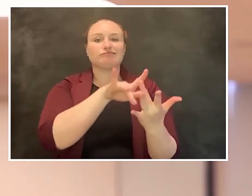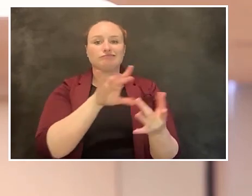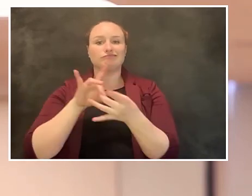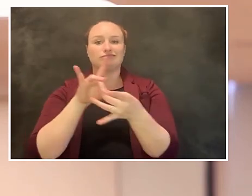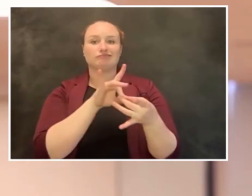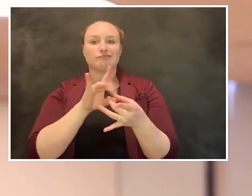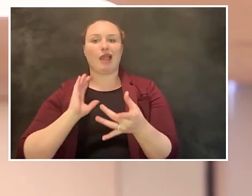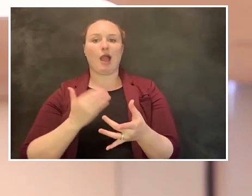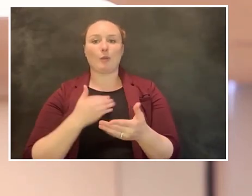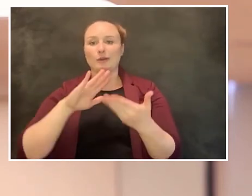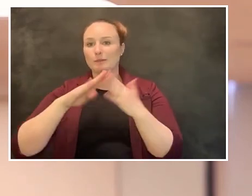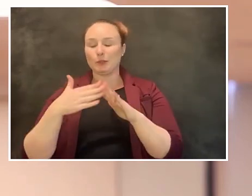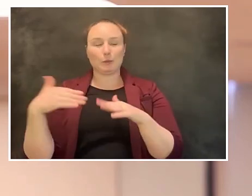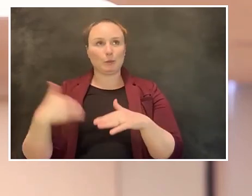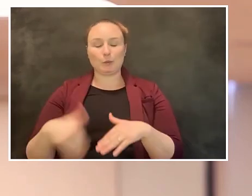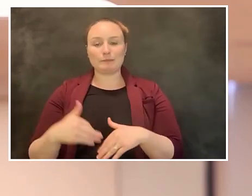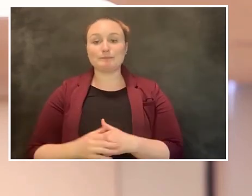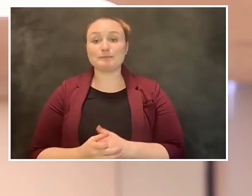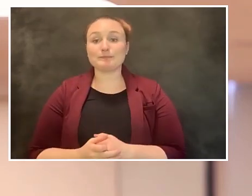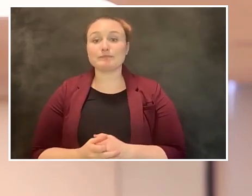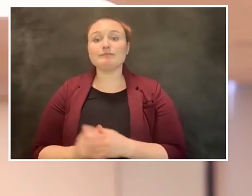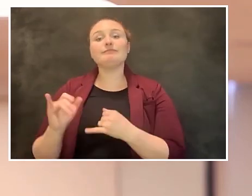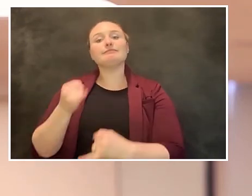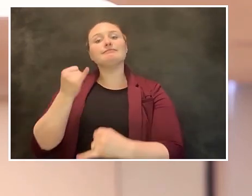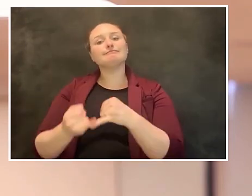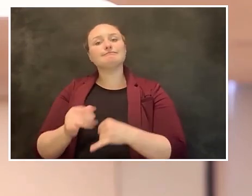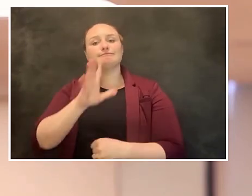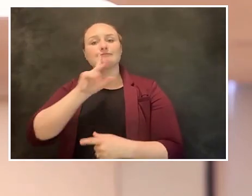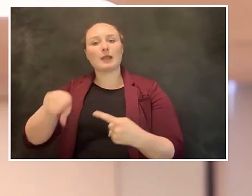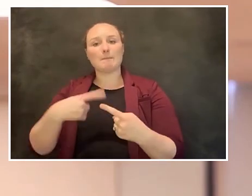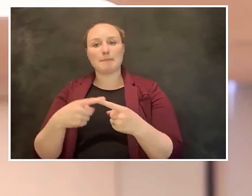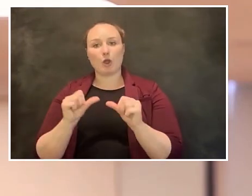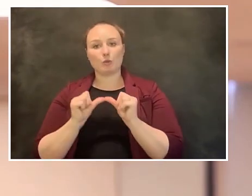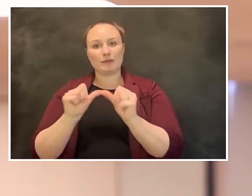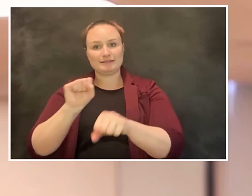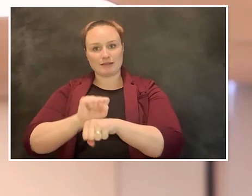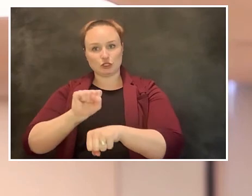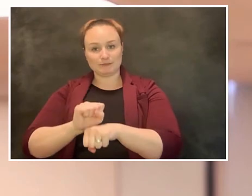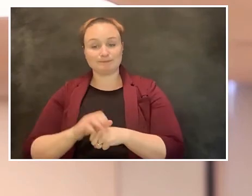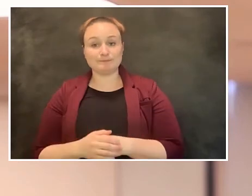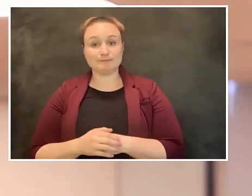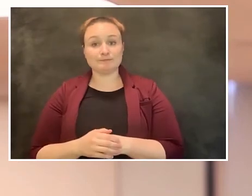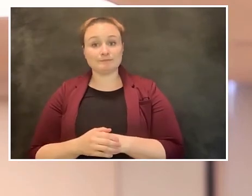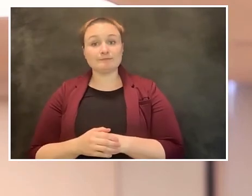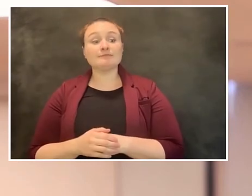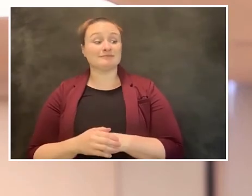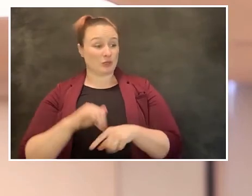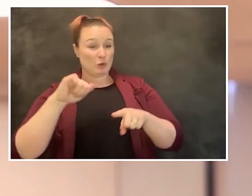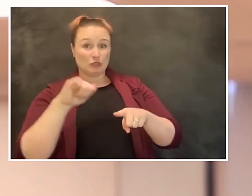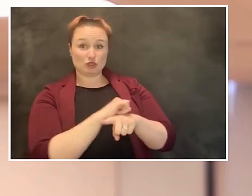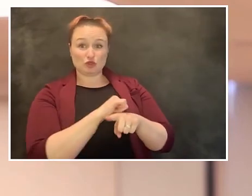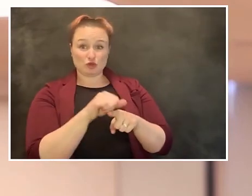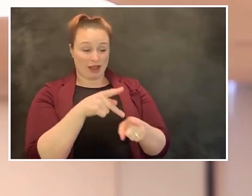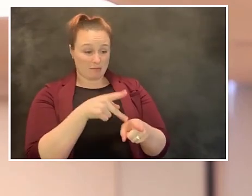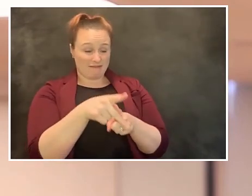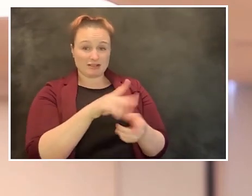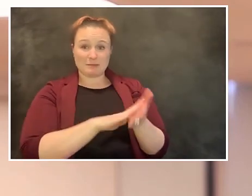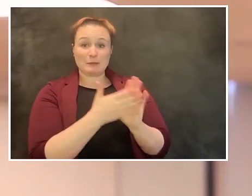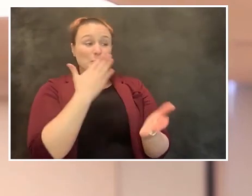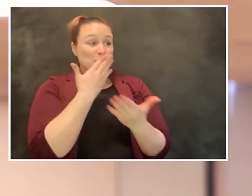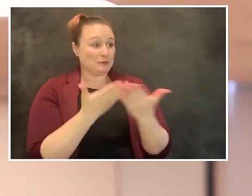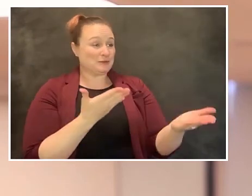before. Finally, let's talk about retention. Along with training professionals to be good stewards of